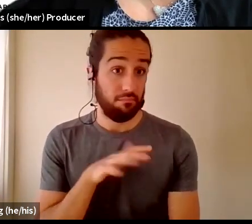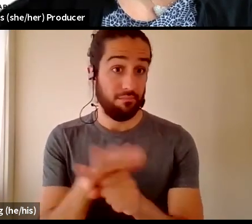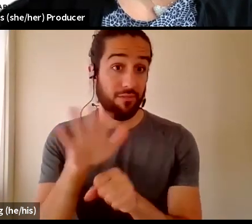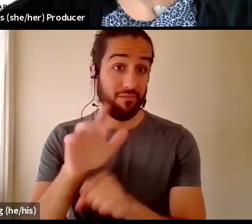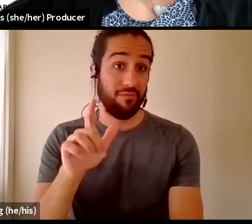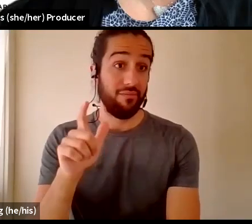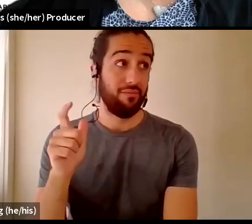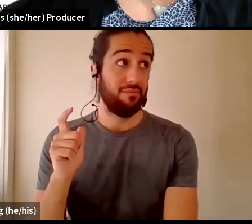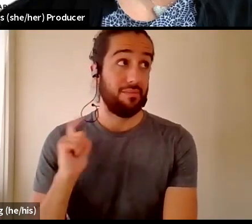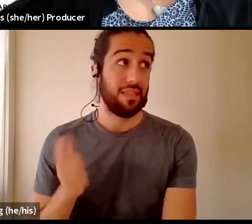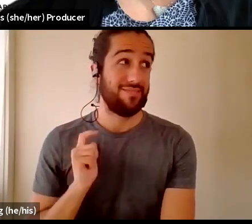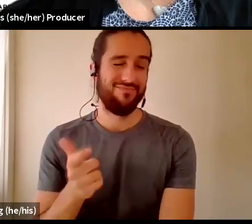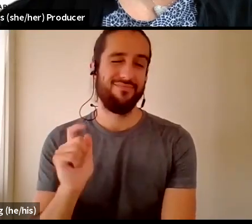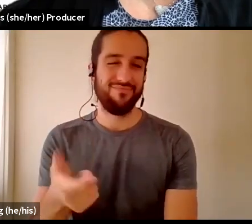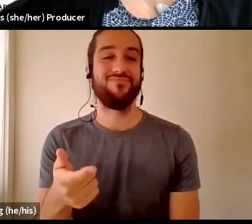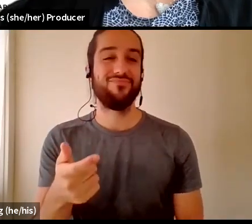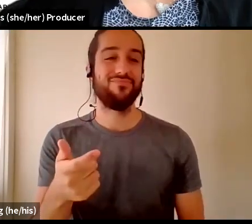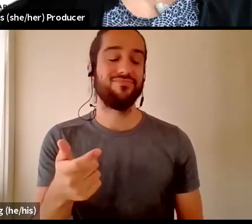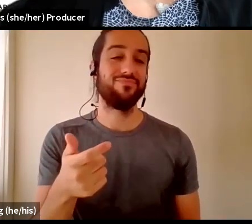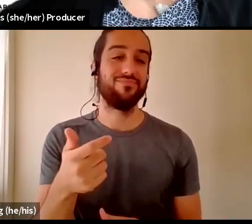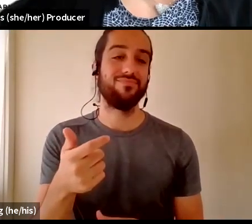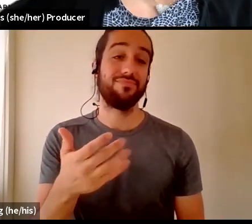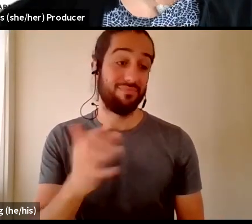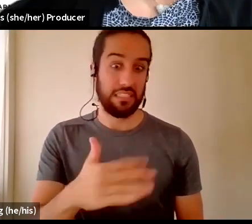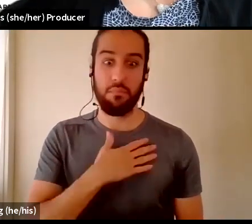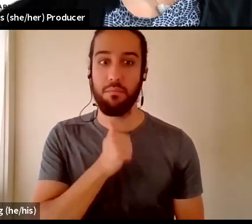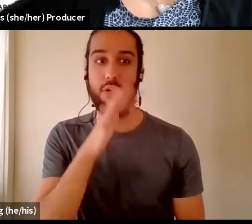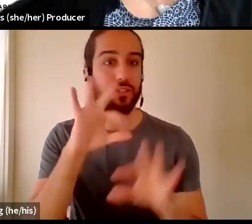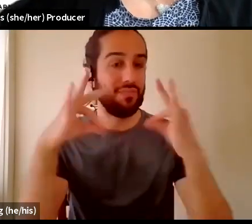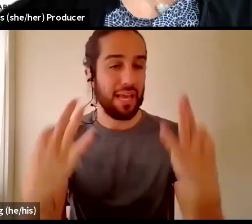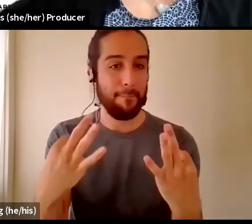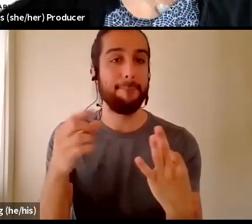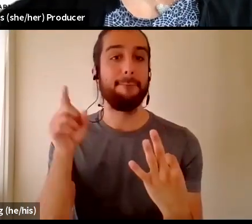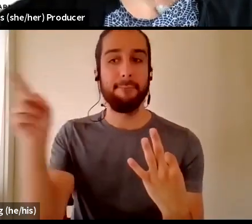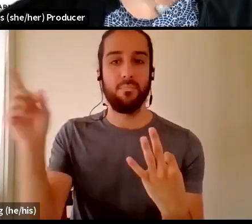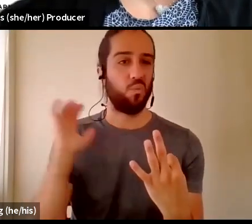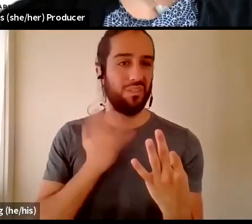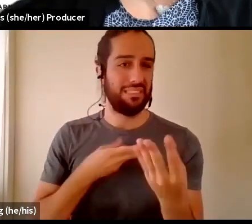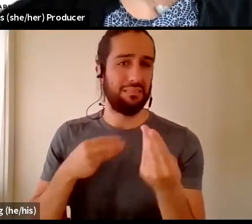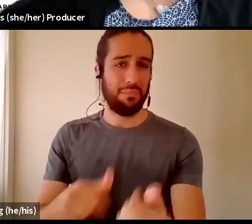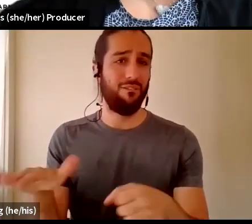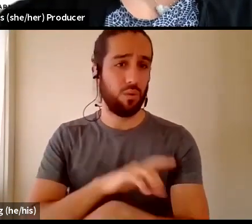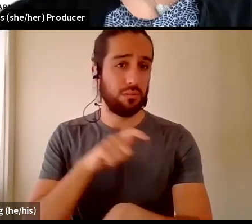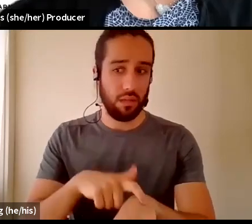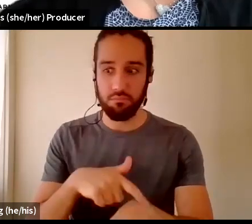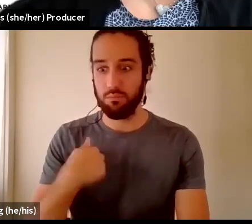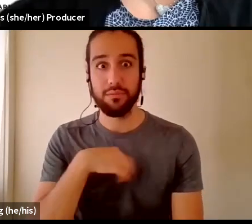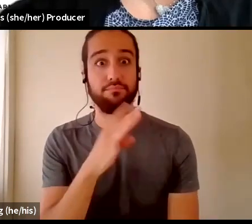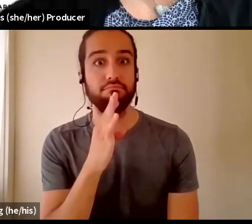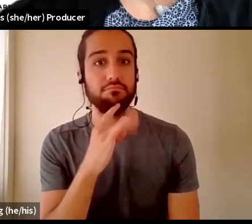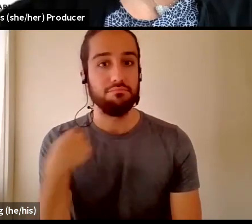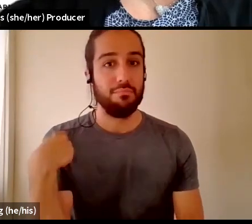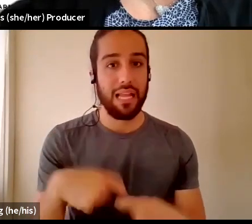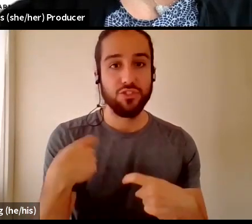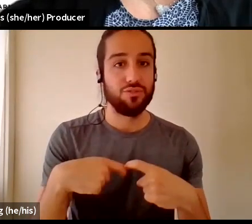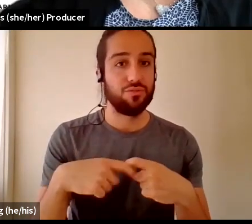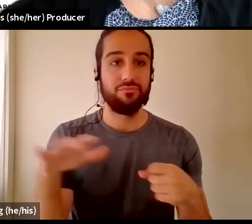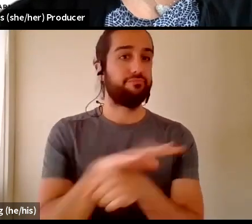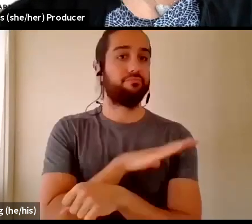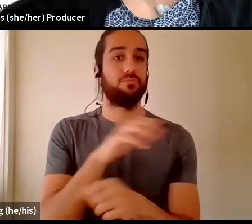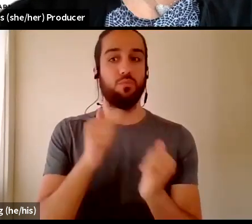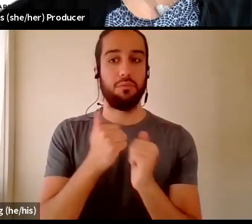just who I am. And that's my mother's family. That's who we spent all our time with. Spanish was spoken in my, you know, with my